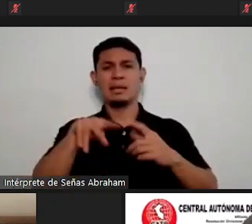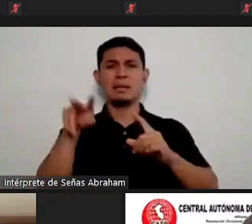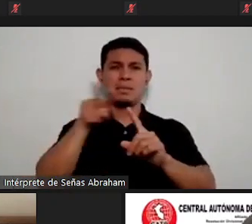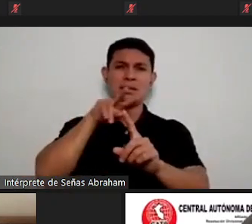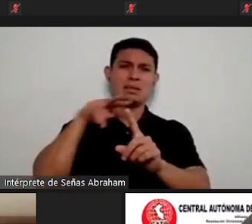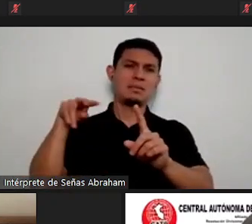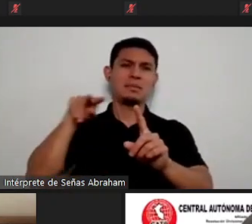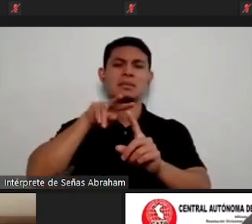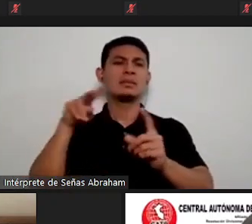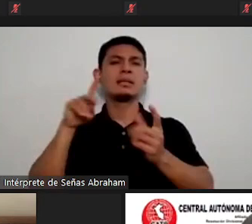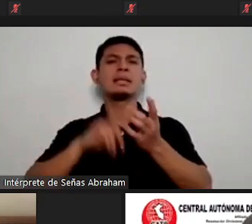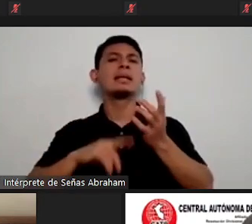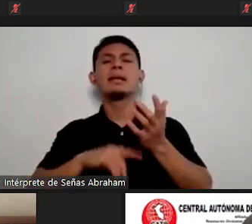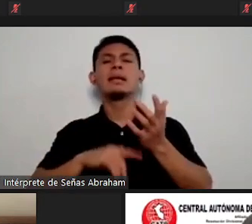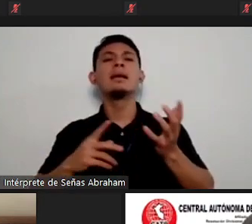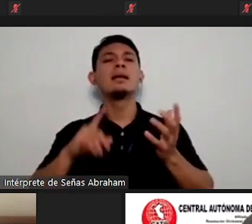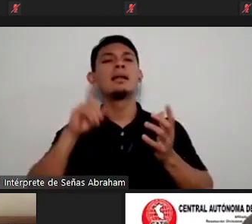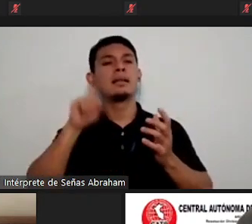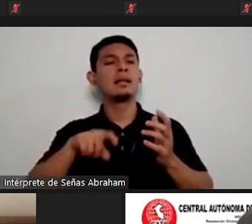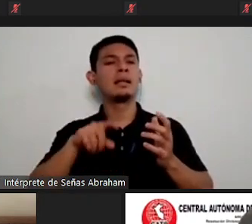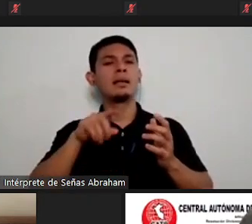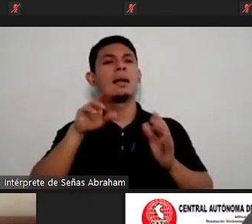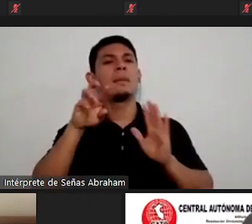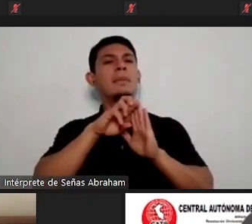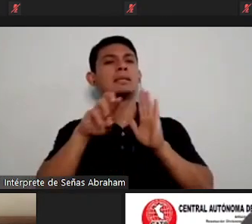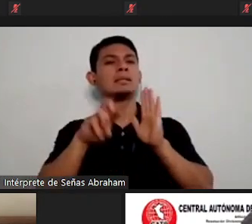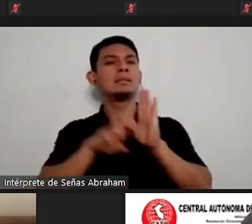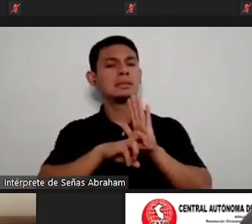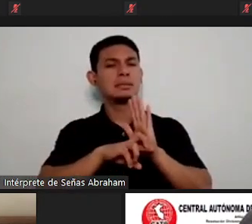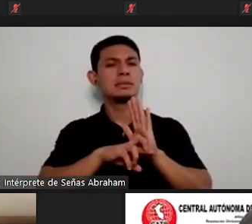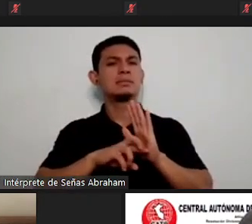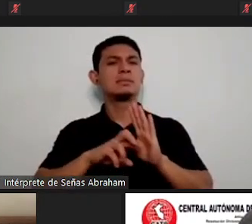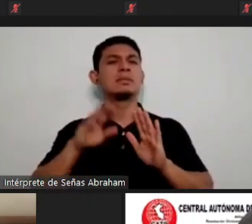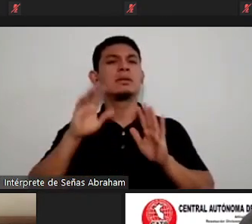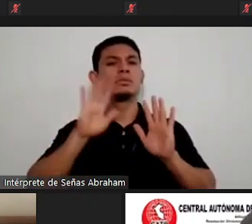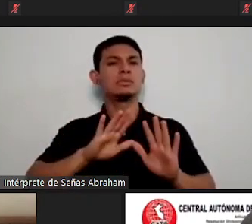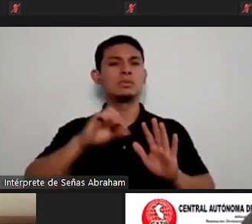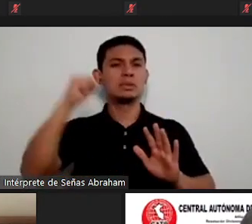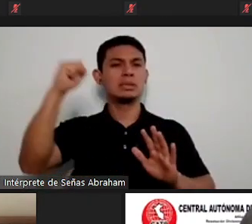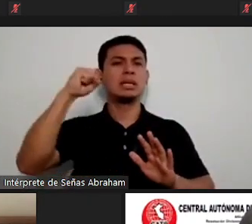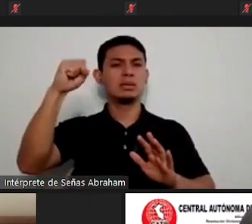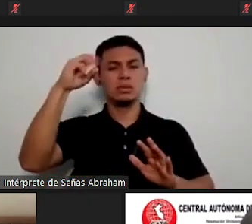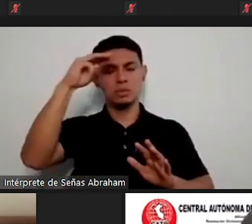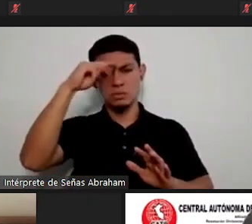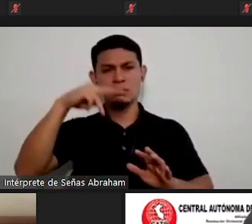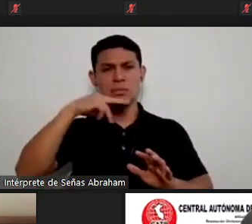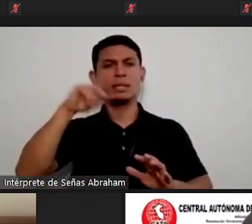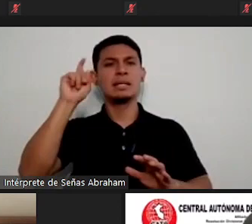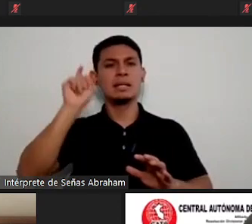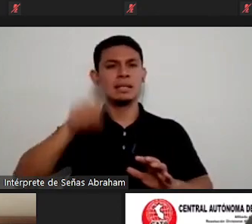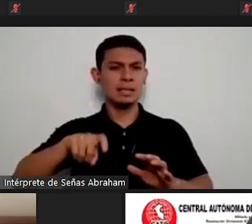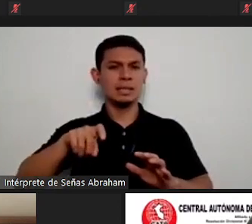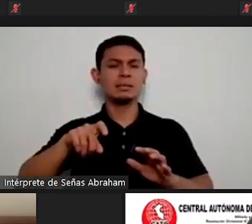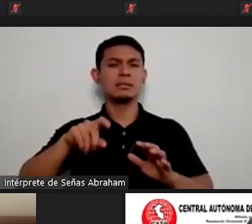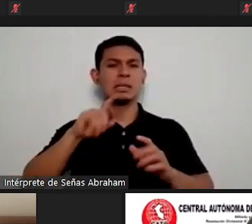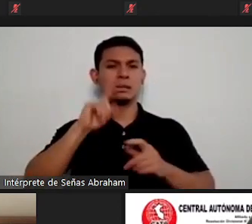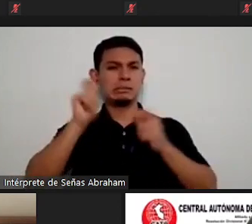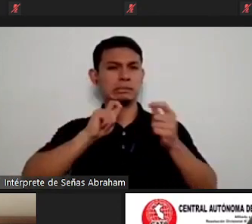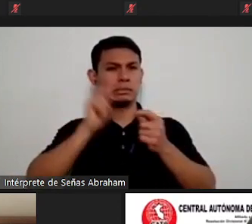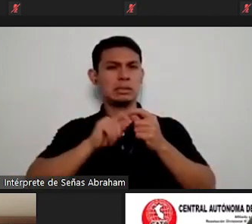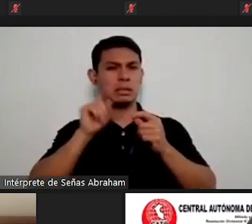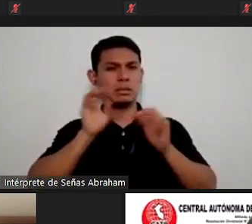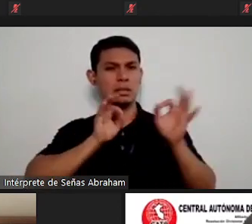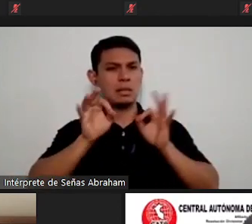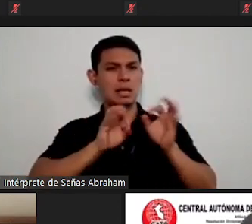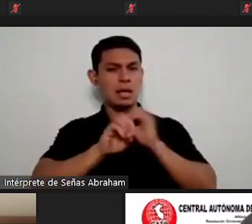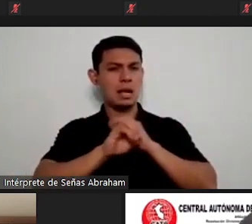u.n guiding principles have specific pillars for these two actors but workers and their representative organization the trade